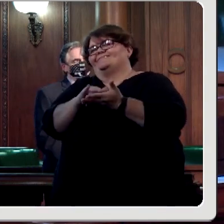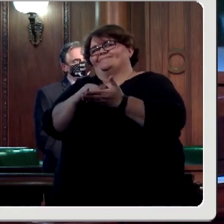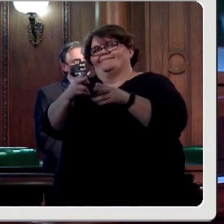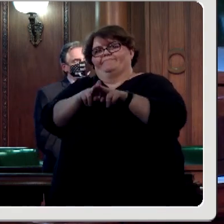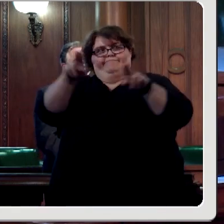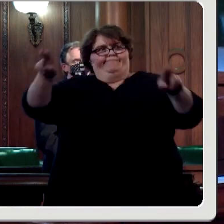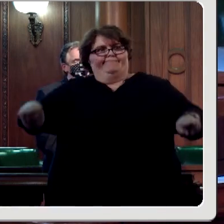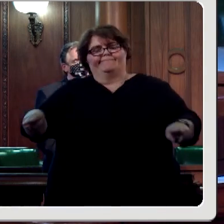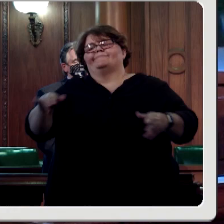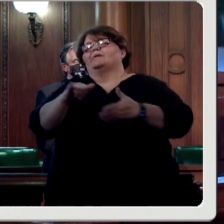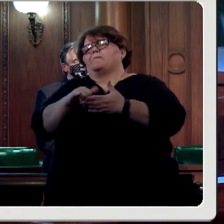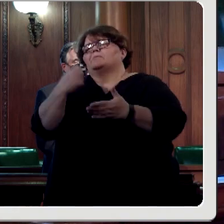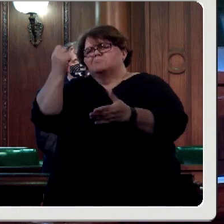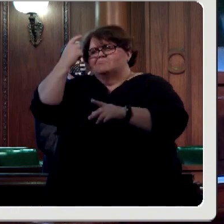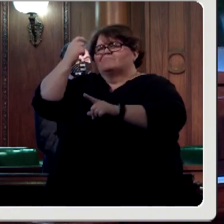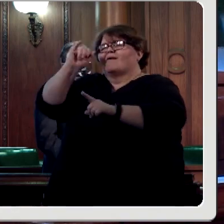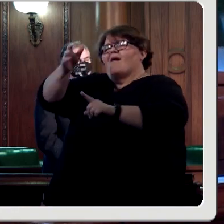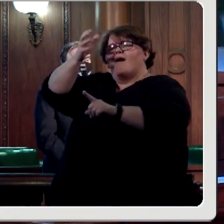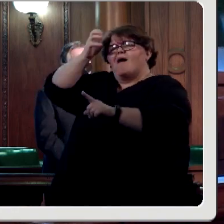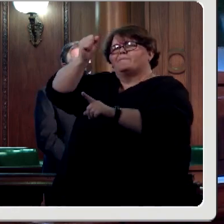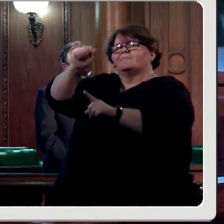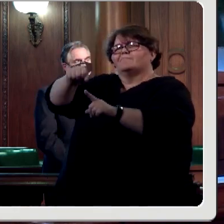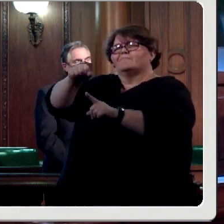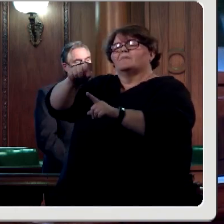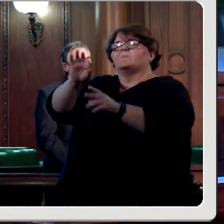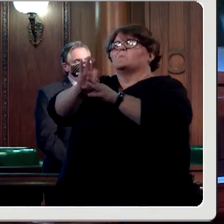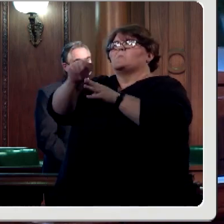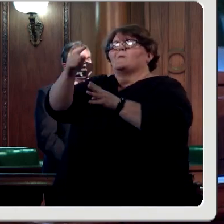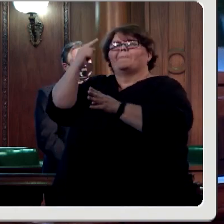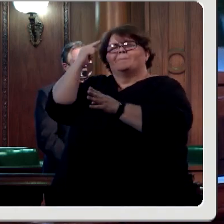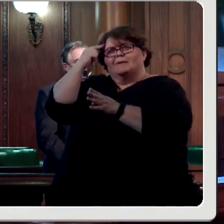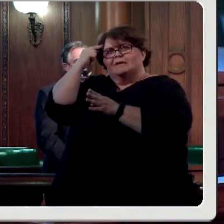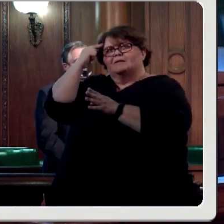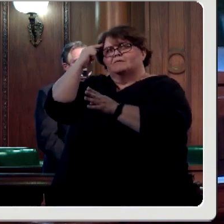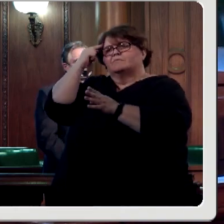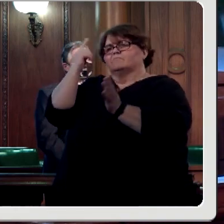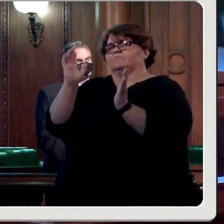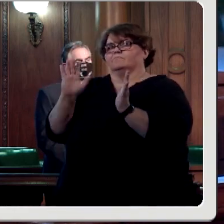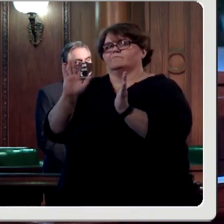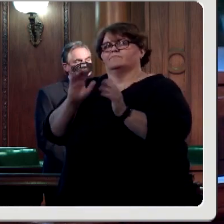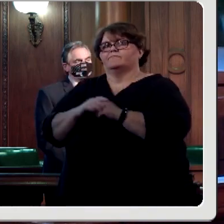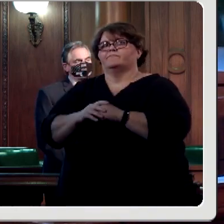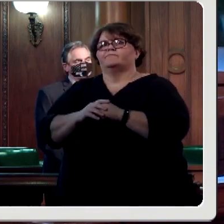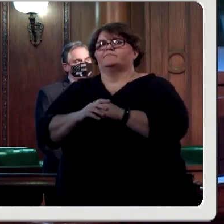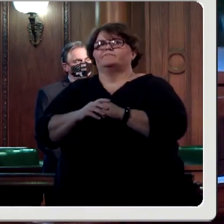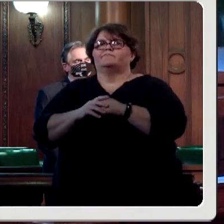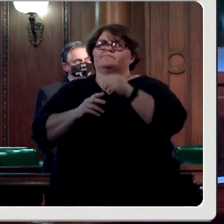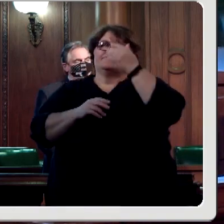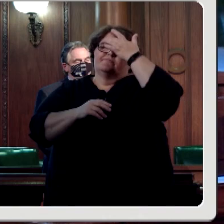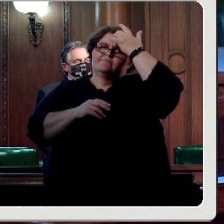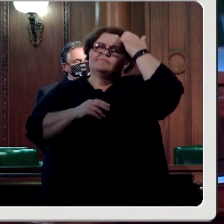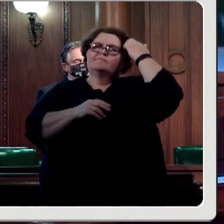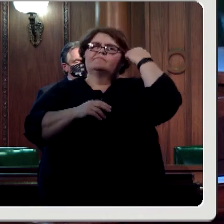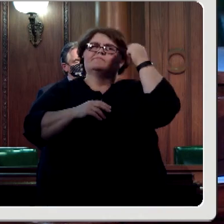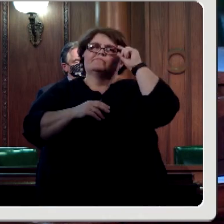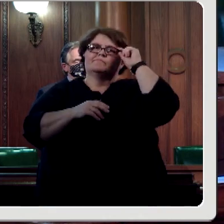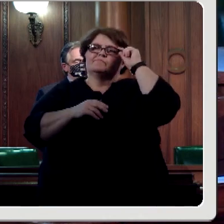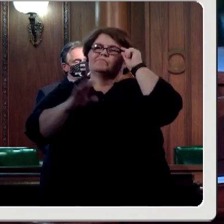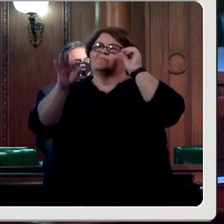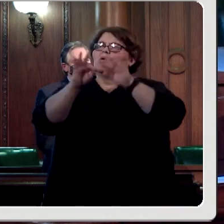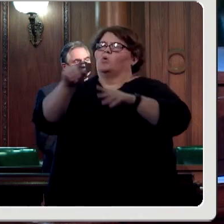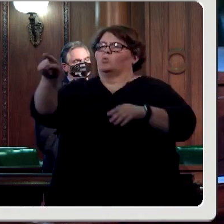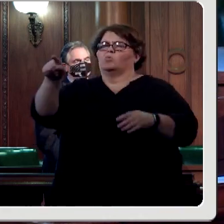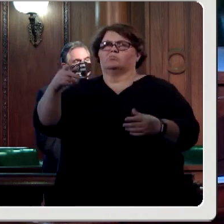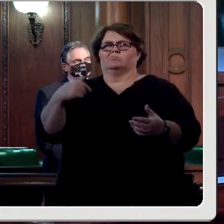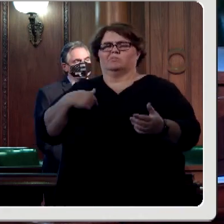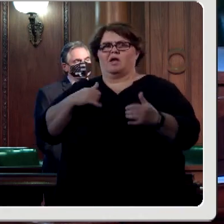the virus is transmitted through mostly, predominantly, droplet spread, okay? And those droplets, when we